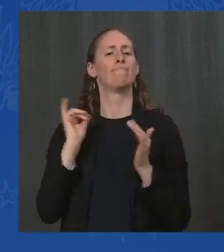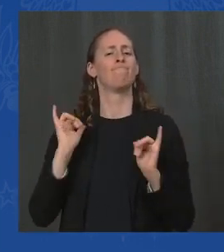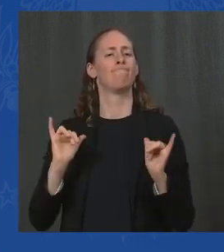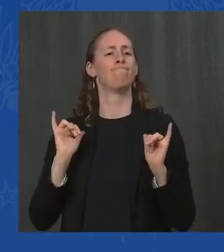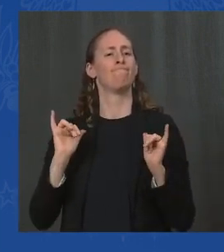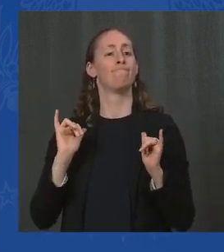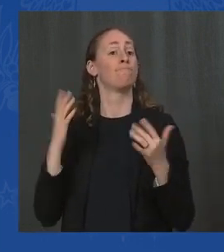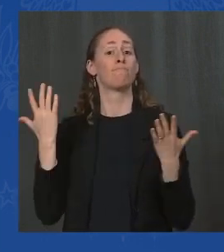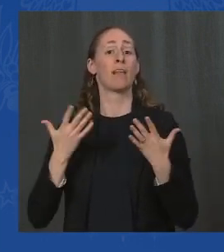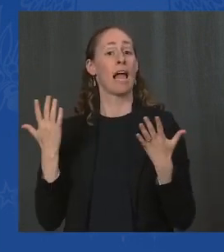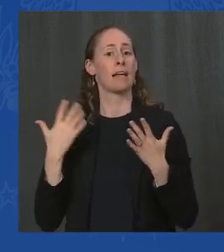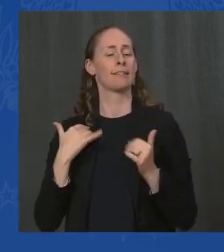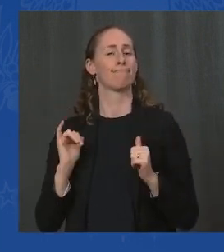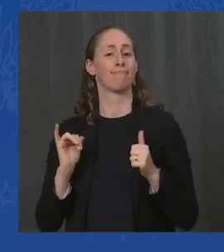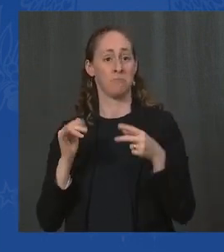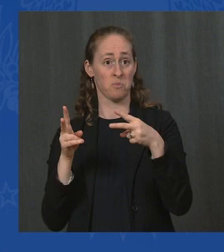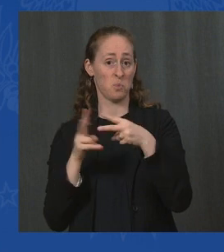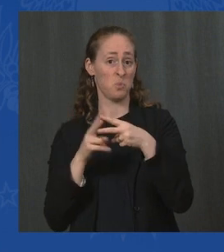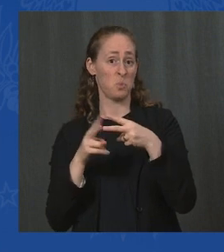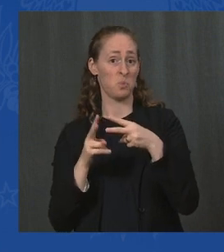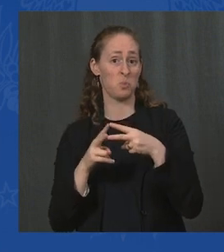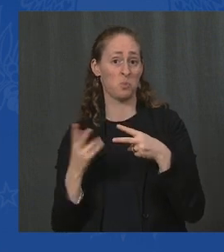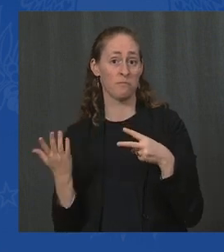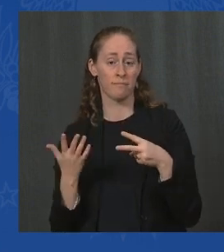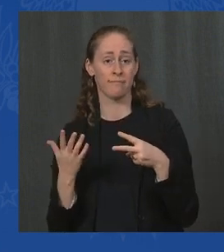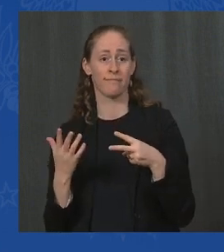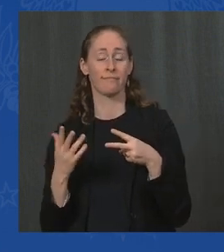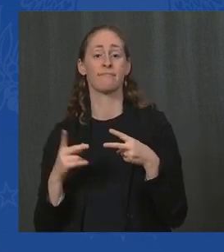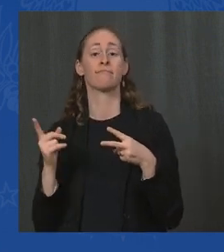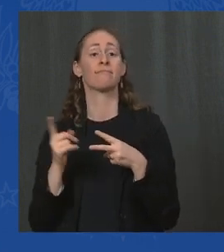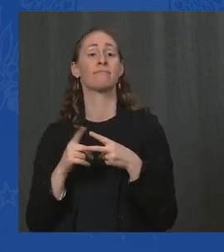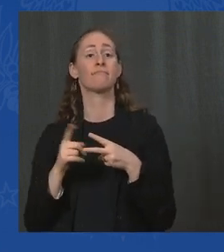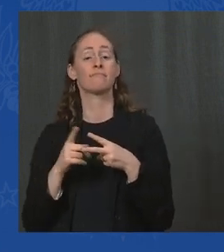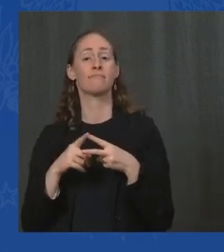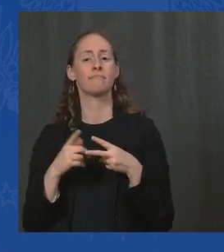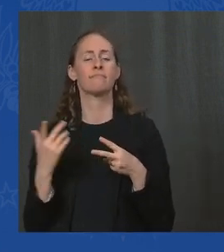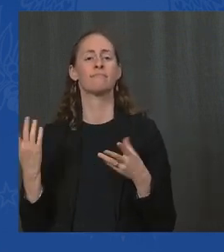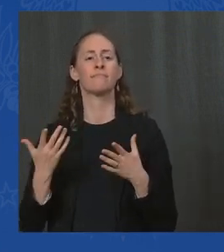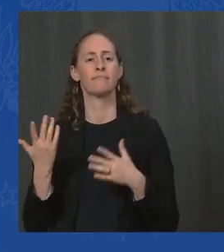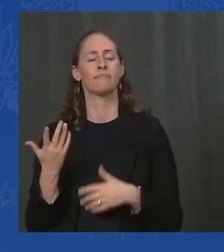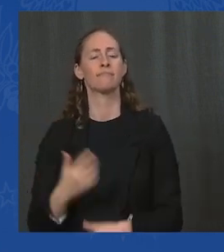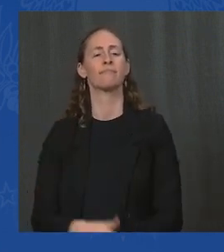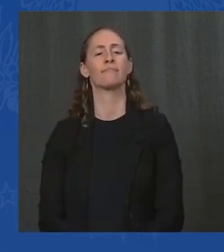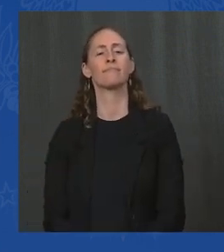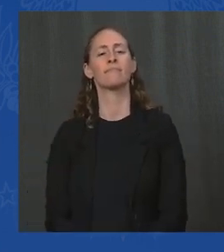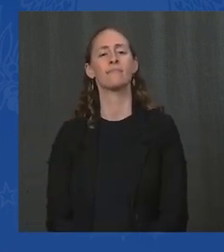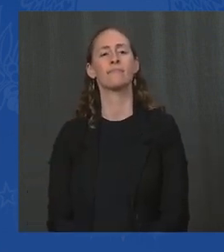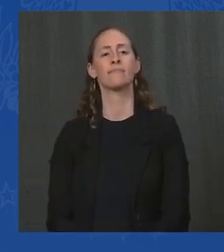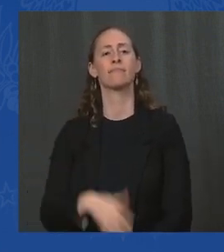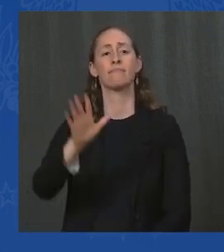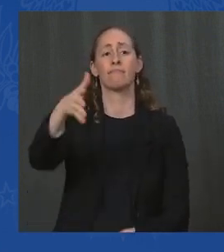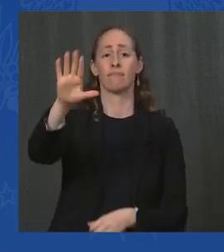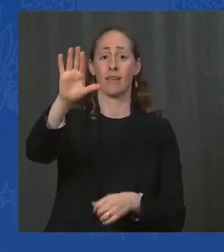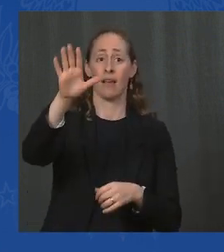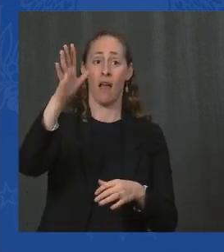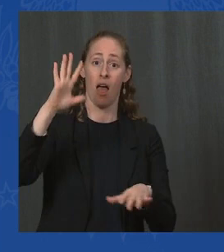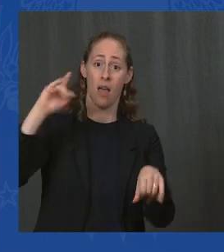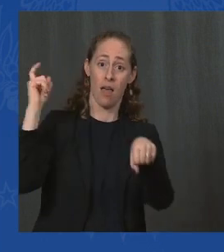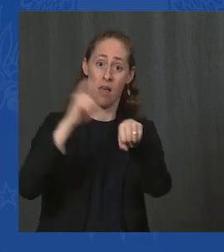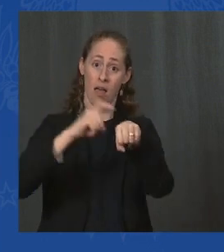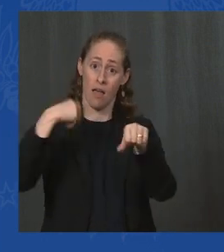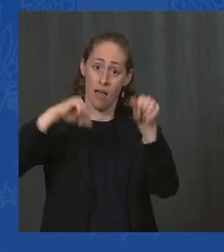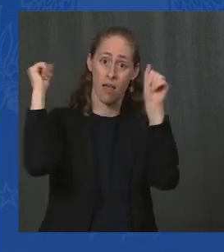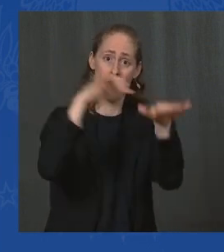First, we must set missions with clear, achievable goals, not ones we'll never